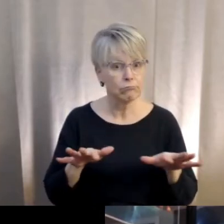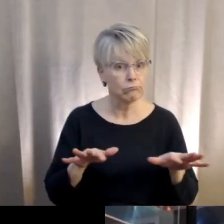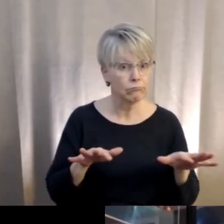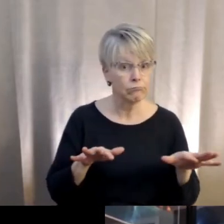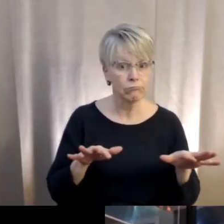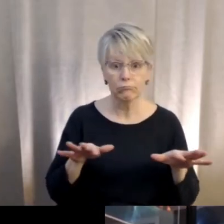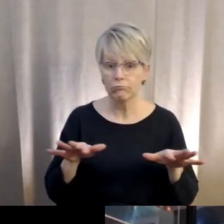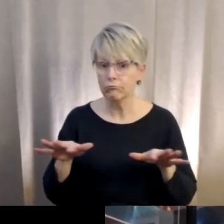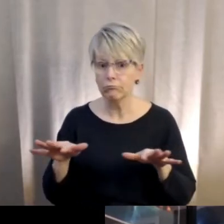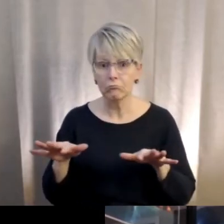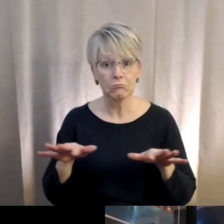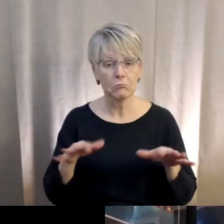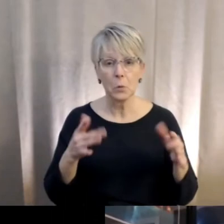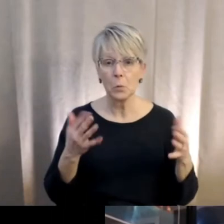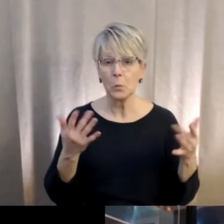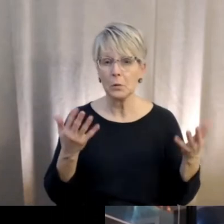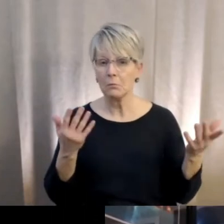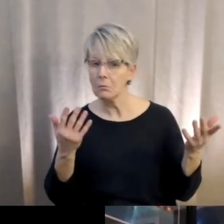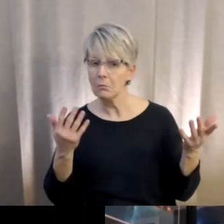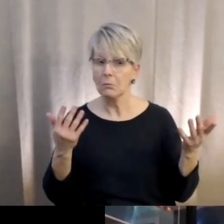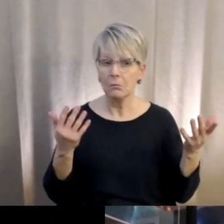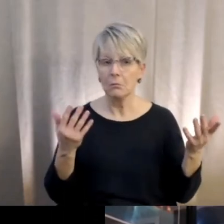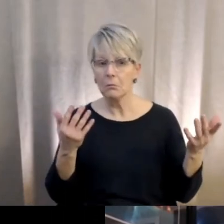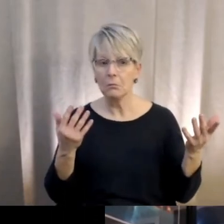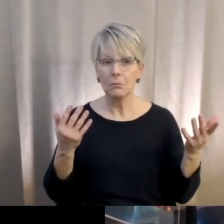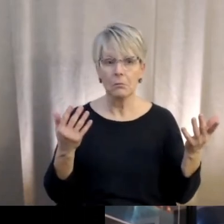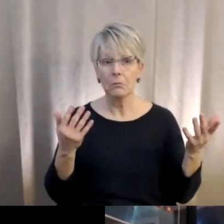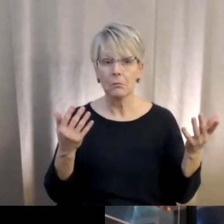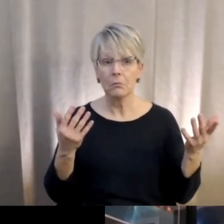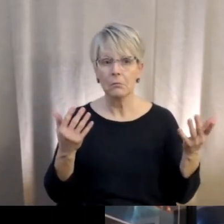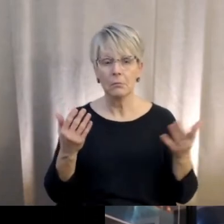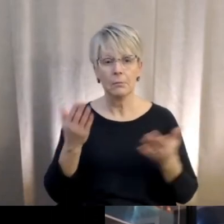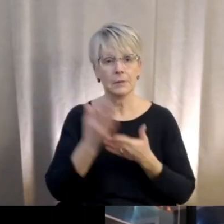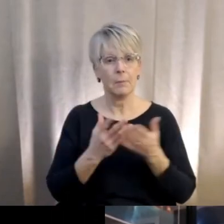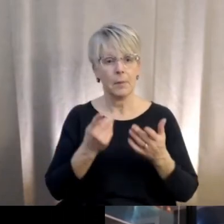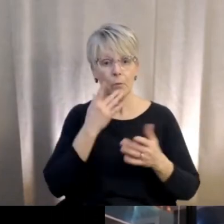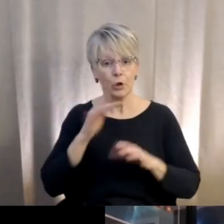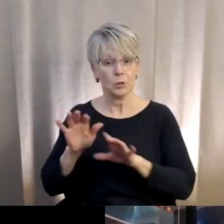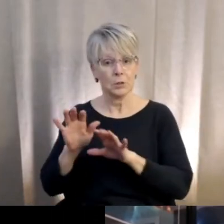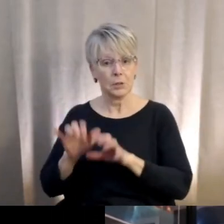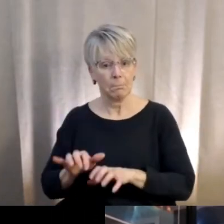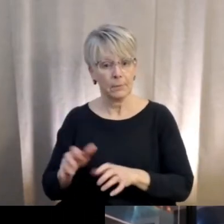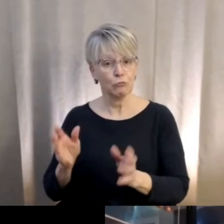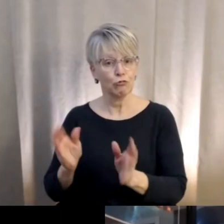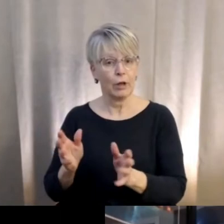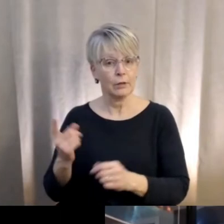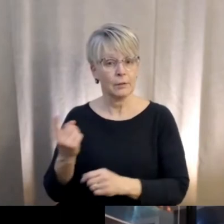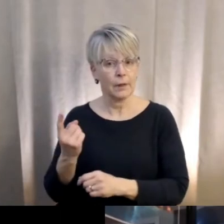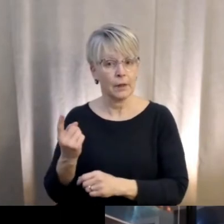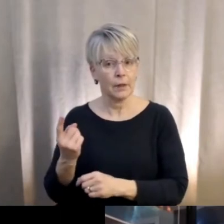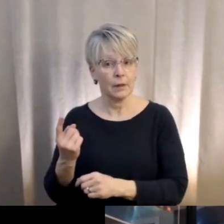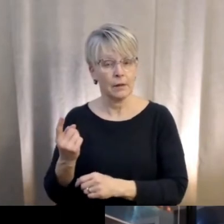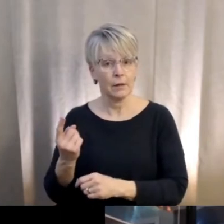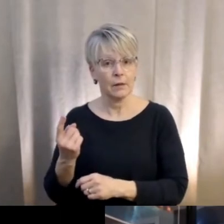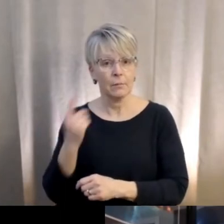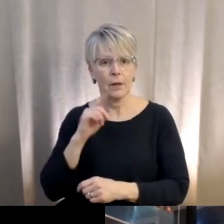We'll just give it maybe a minute for that, because I know some people might want to type in the chat. It looks like Angela might have